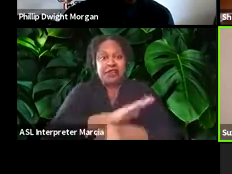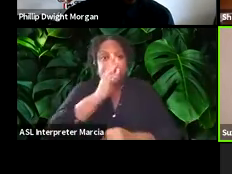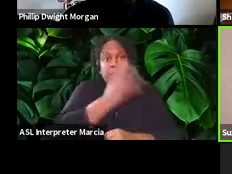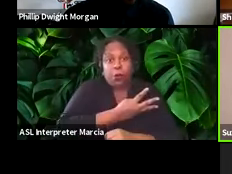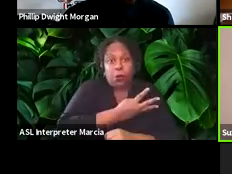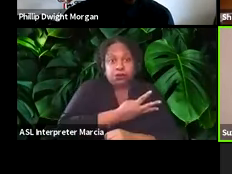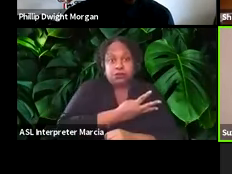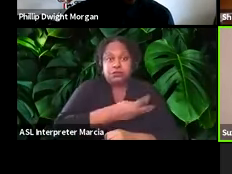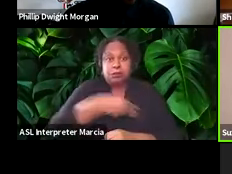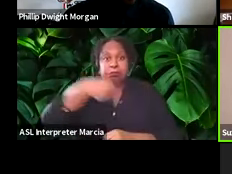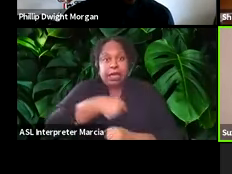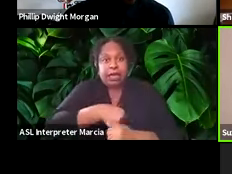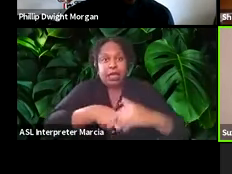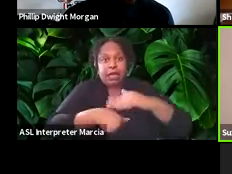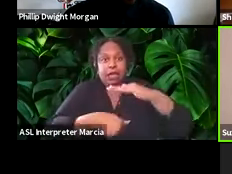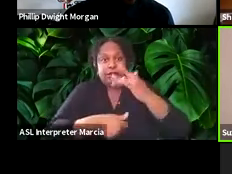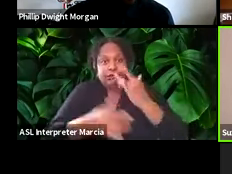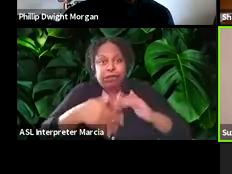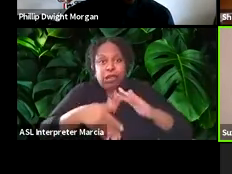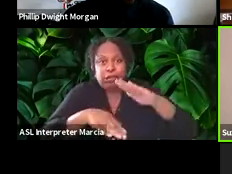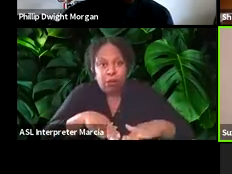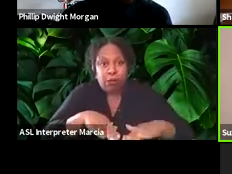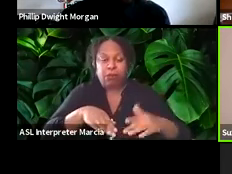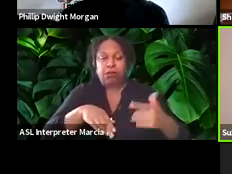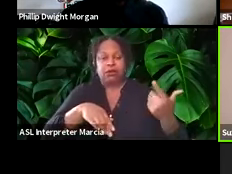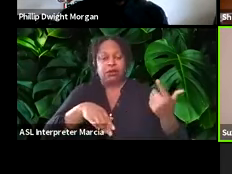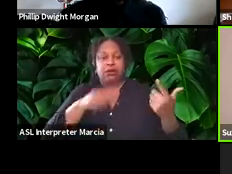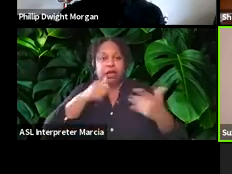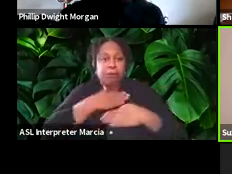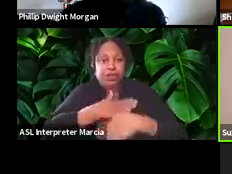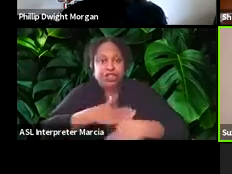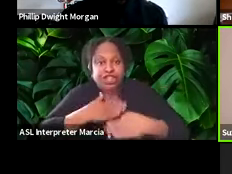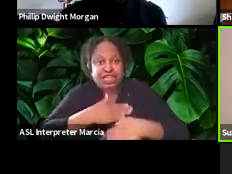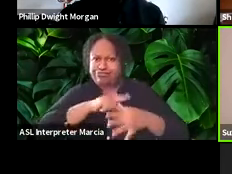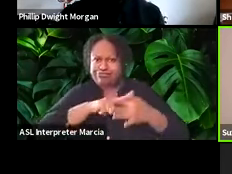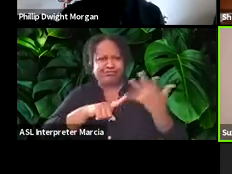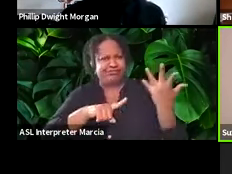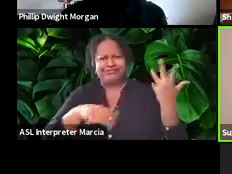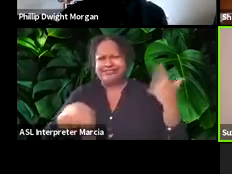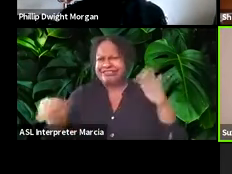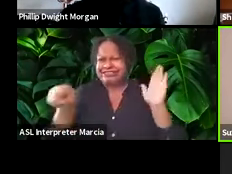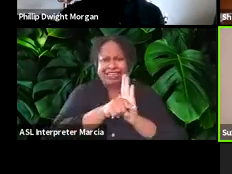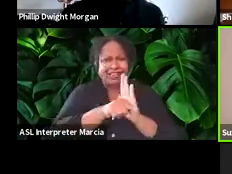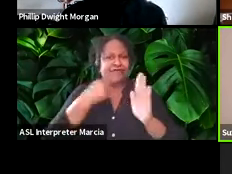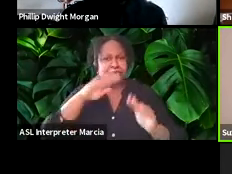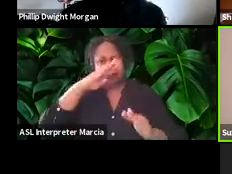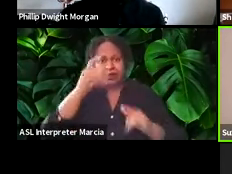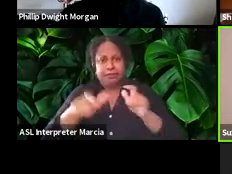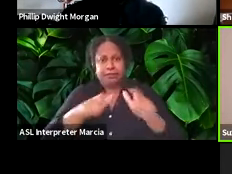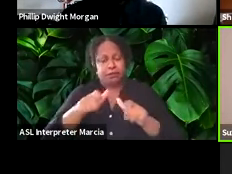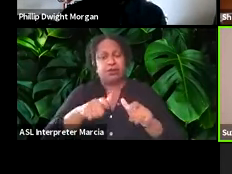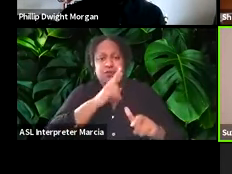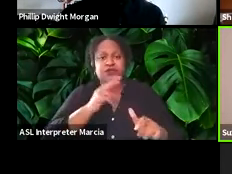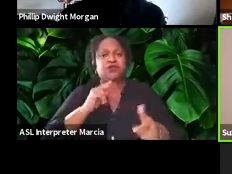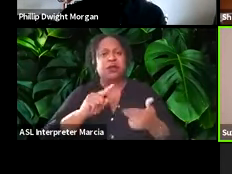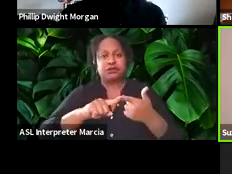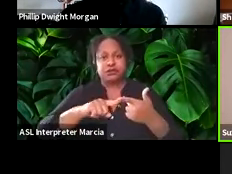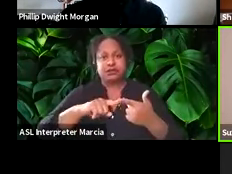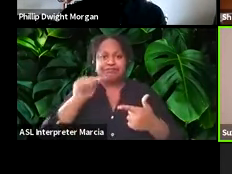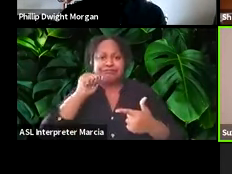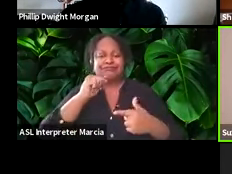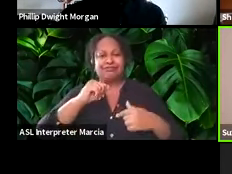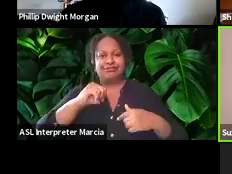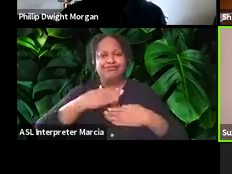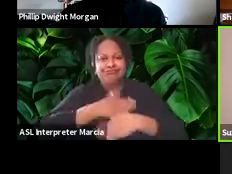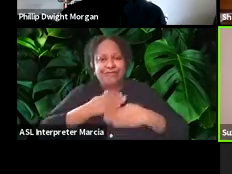have been underpaid. We have been underappreciated. And this right now, what's going on in this global world pandemic has